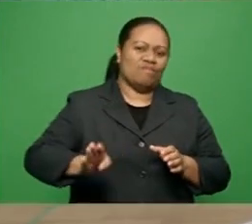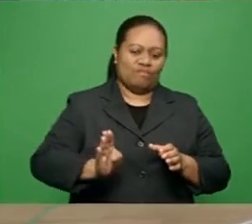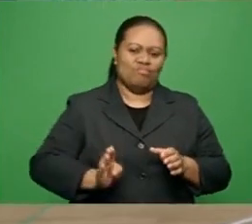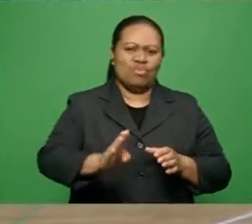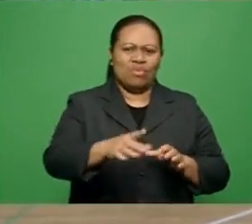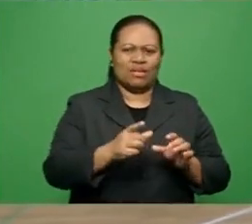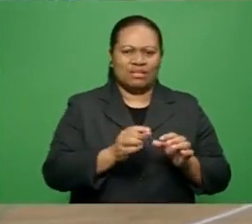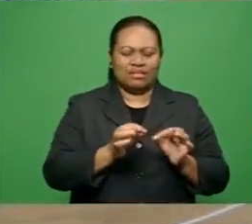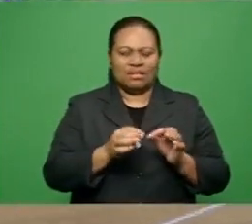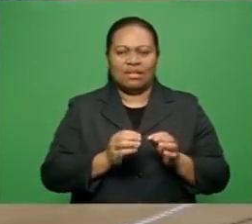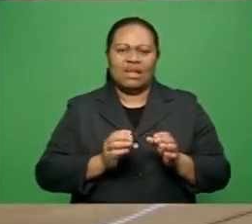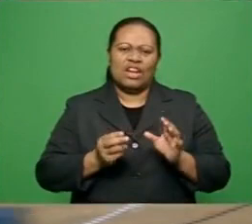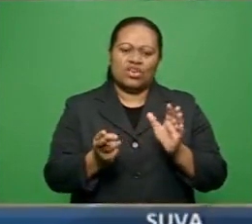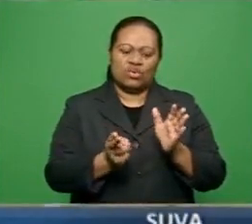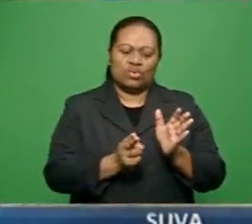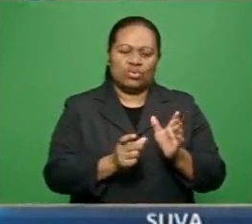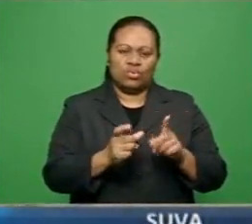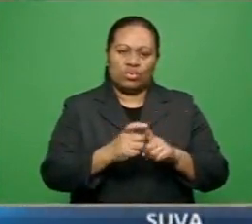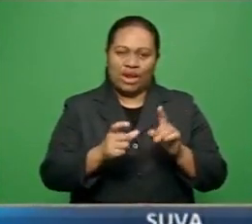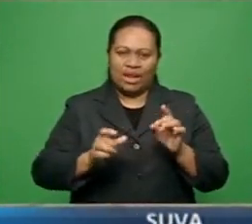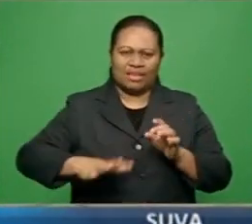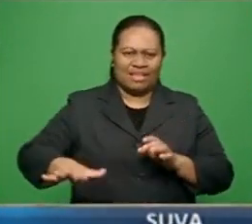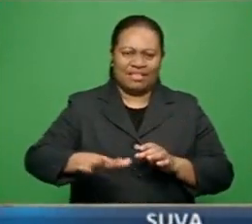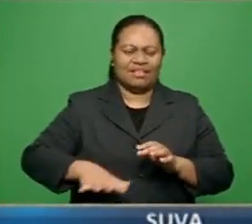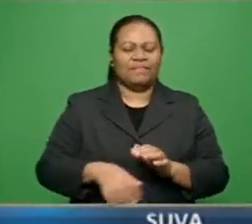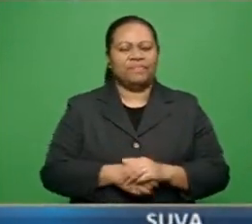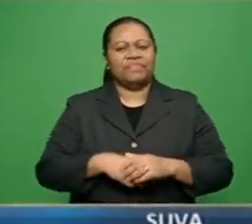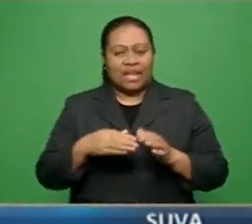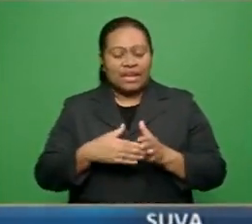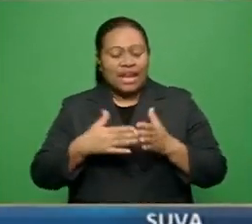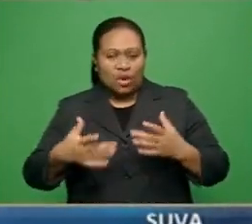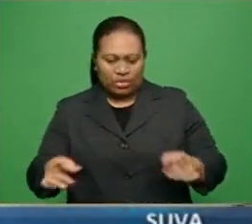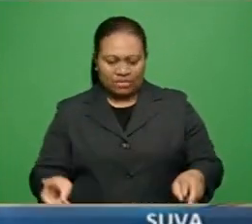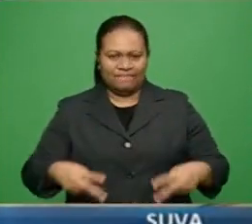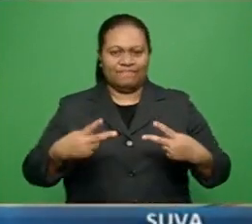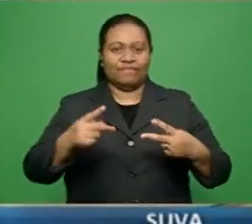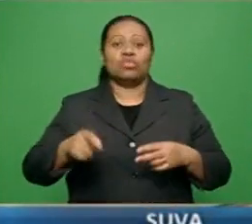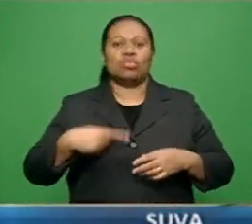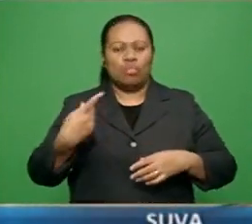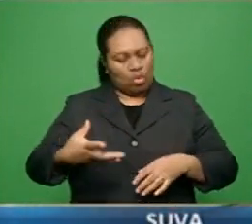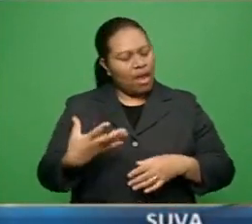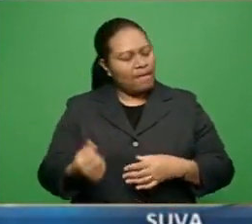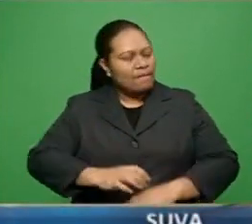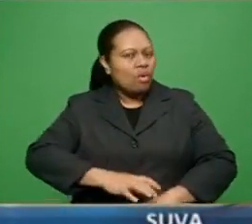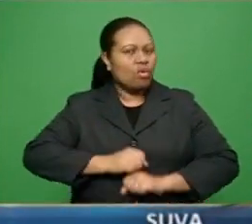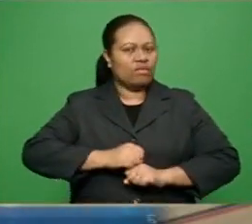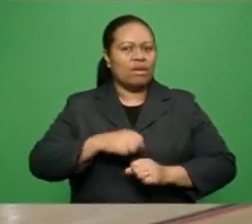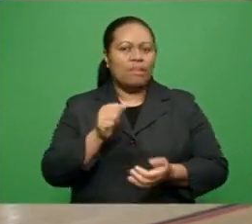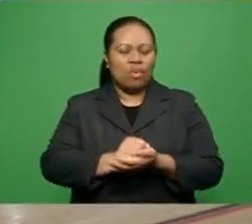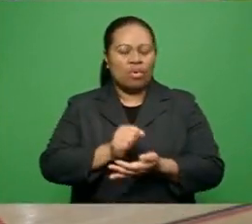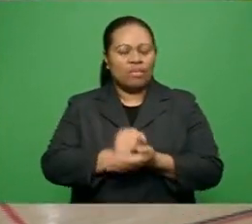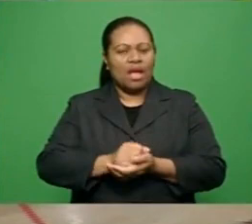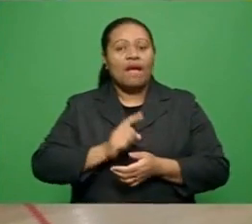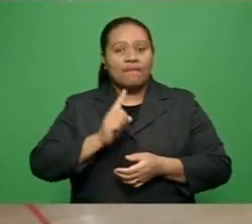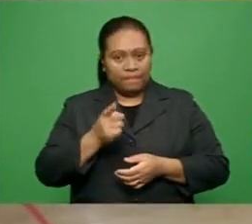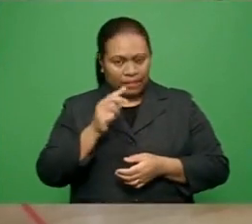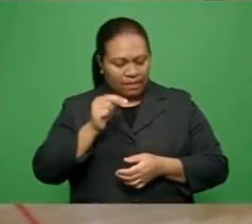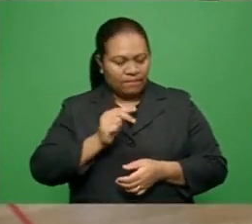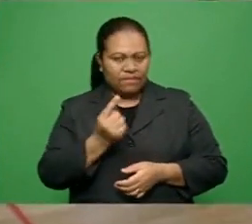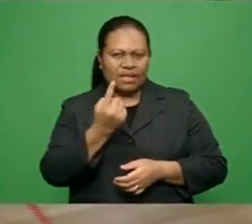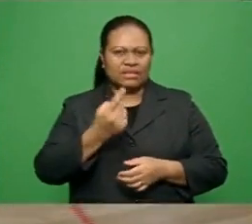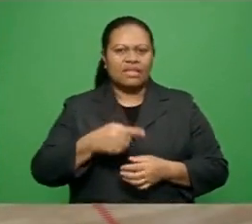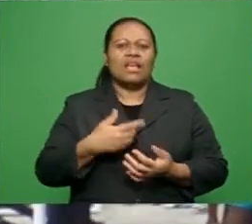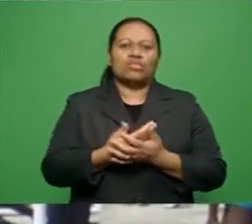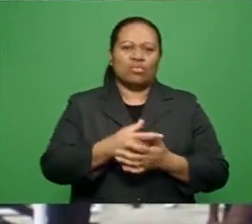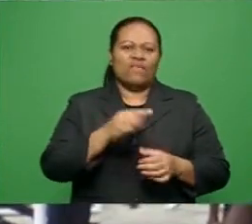details. Suva Futsal will head into the semi-final tomorrow with a lot of confidence. However, they first need to fix how they interact